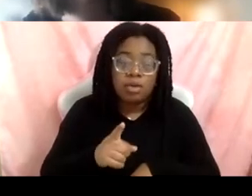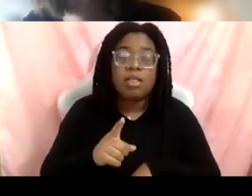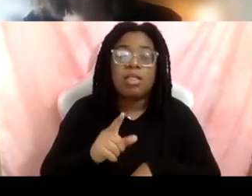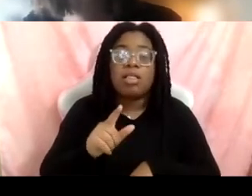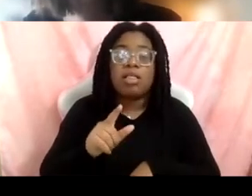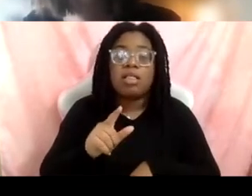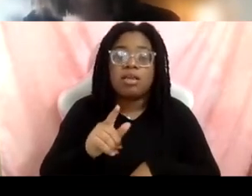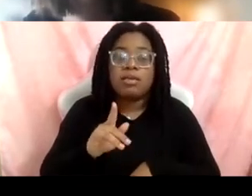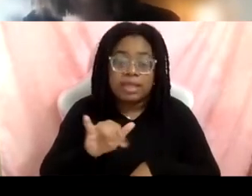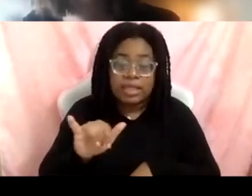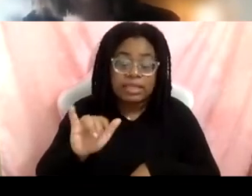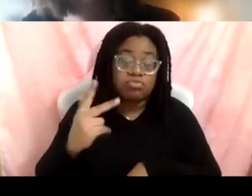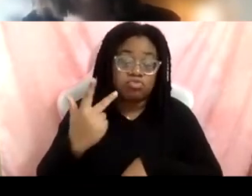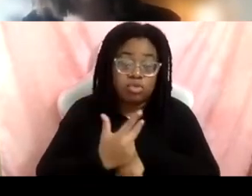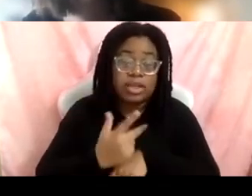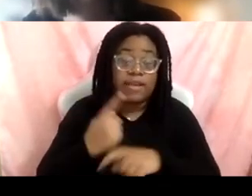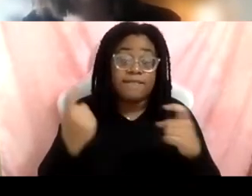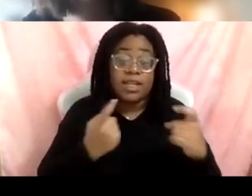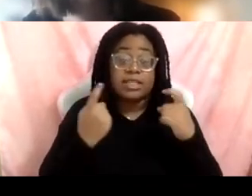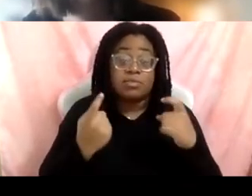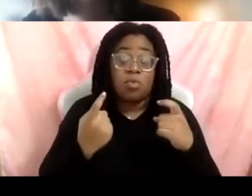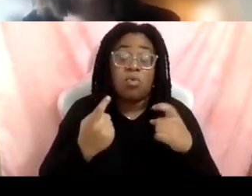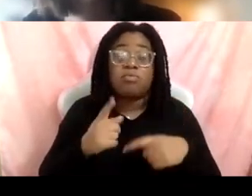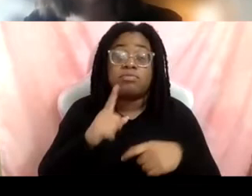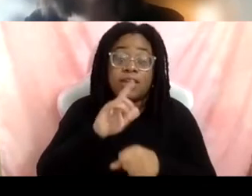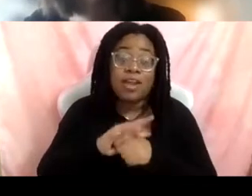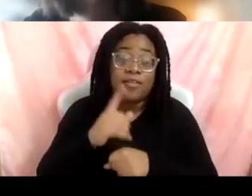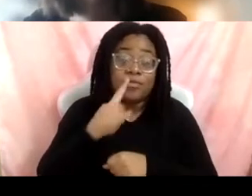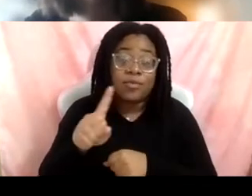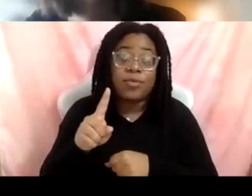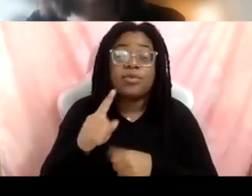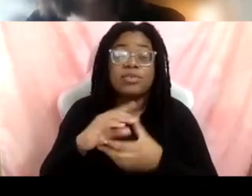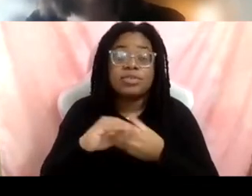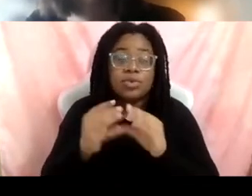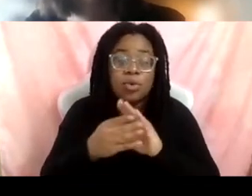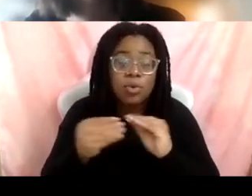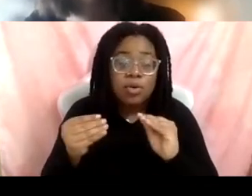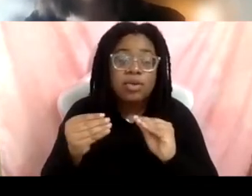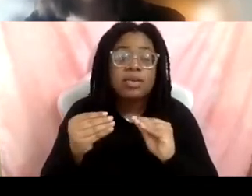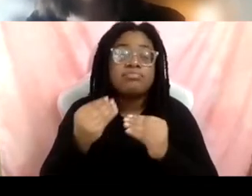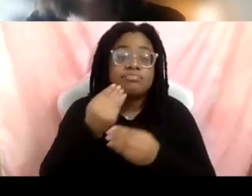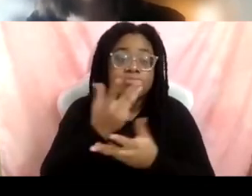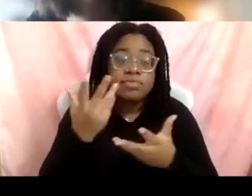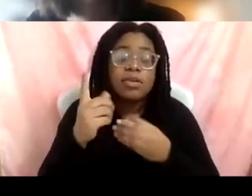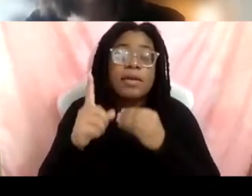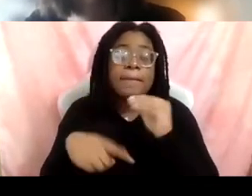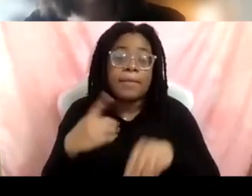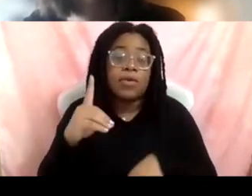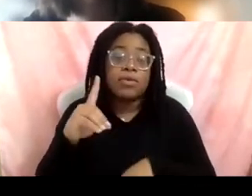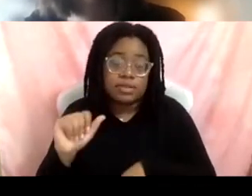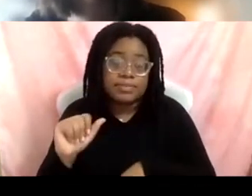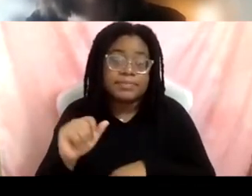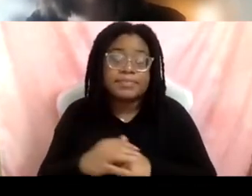a 3-day festival dedicated to the stories told and about people with disabilities.